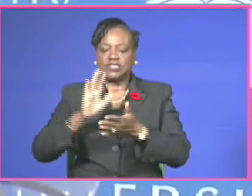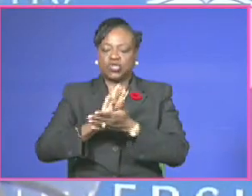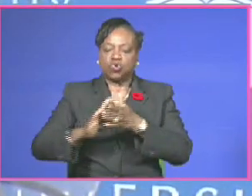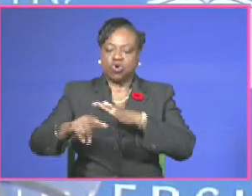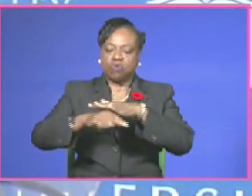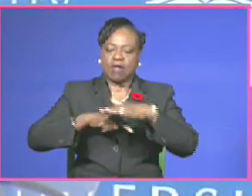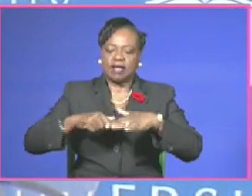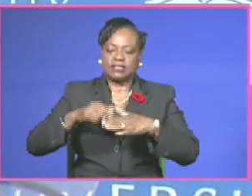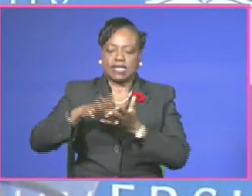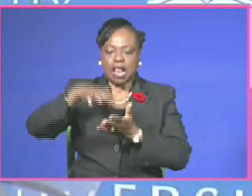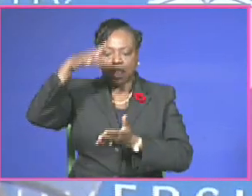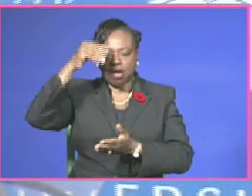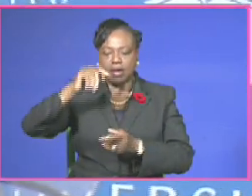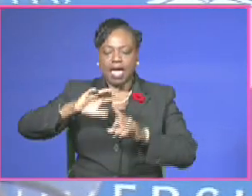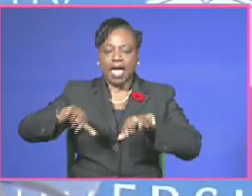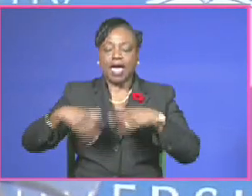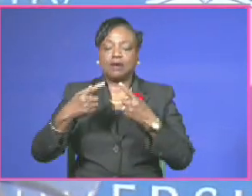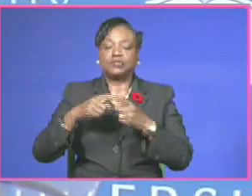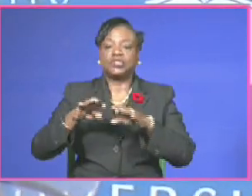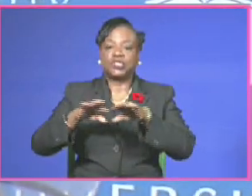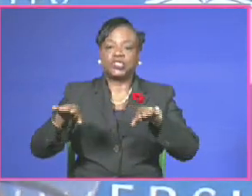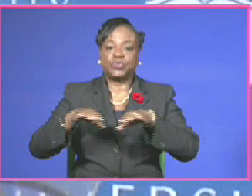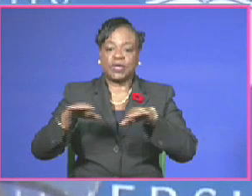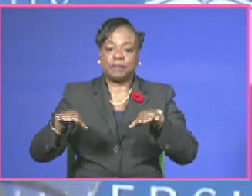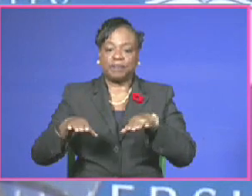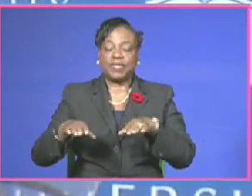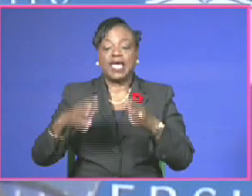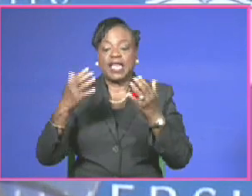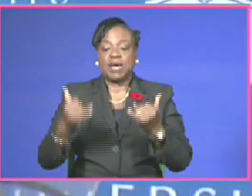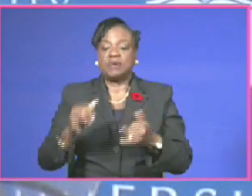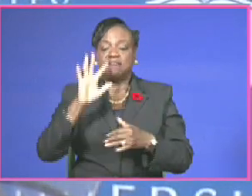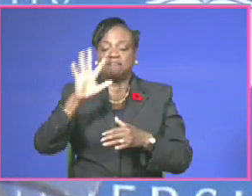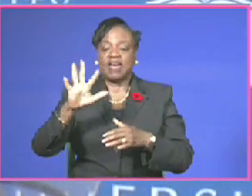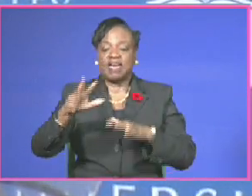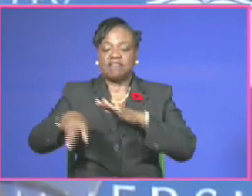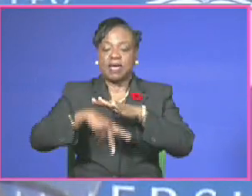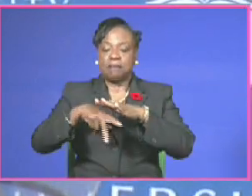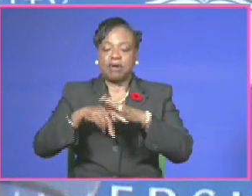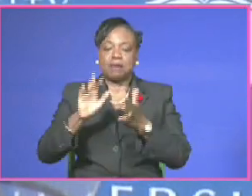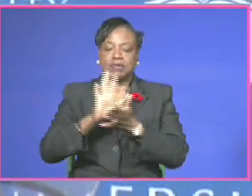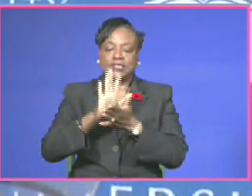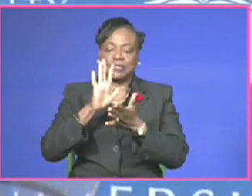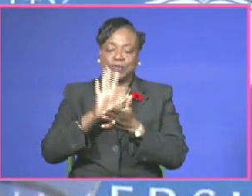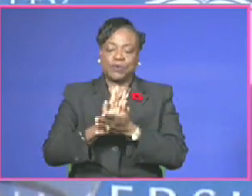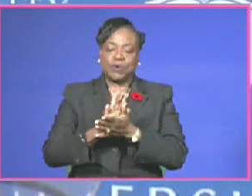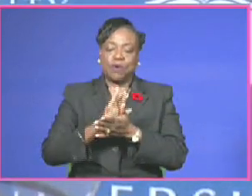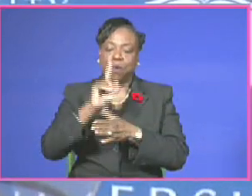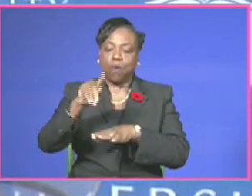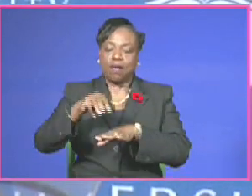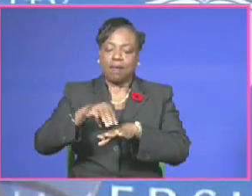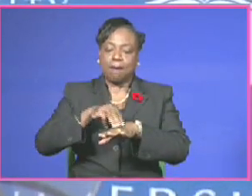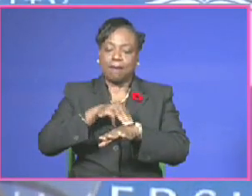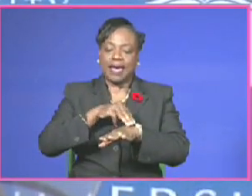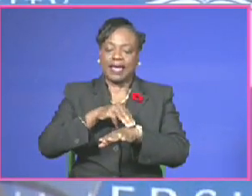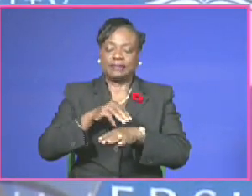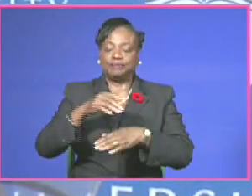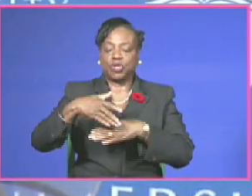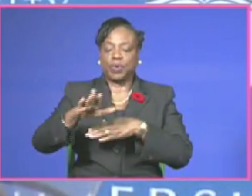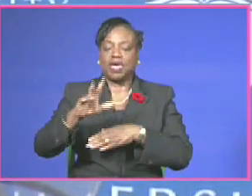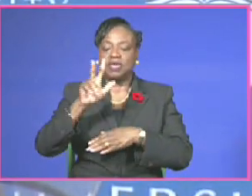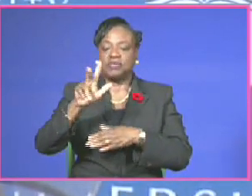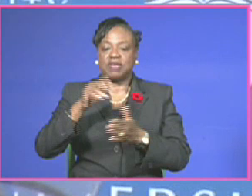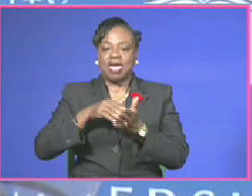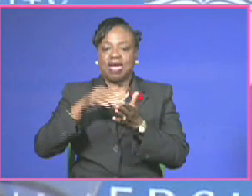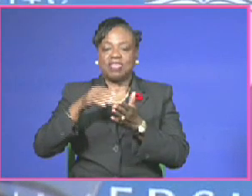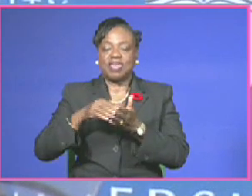now with the relationship with the University of the Bahamas, we have 5 primary schools within 1 mile radius of this campus right here. So we're looking at 3,000